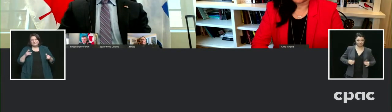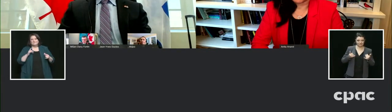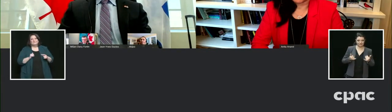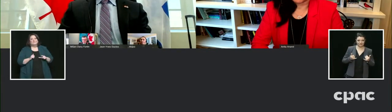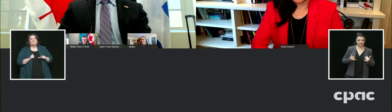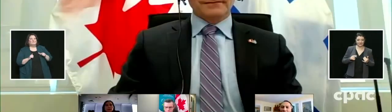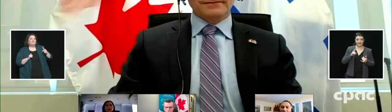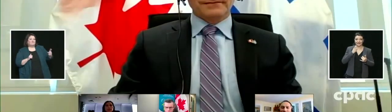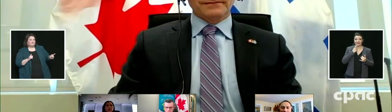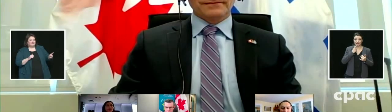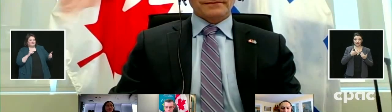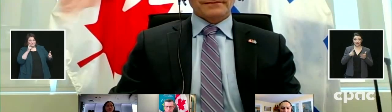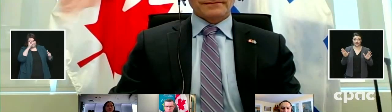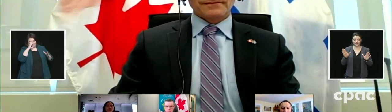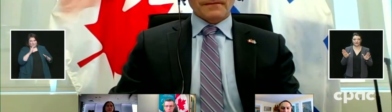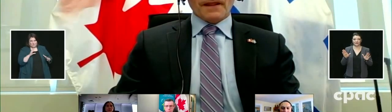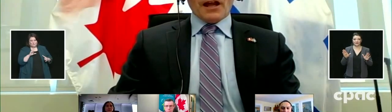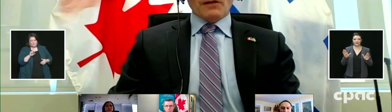ministre Jean-Yves Duclos.